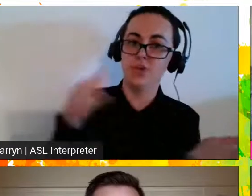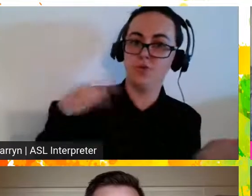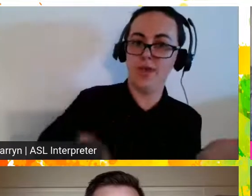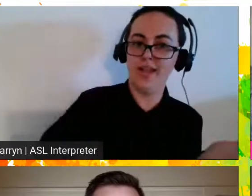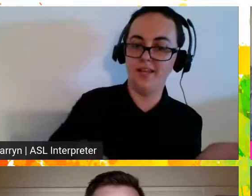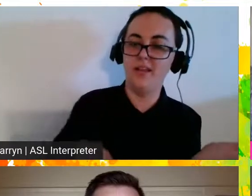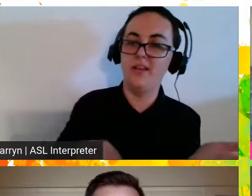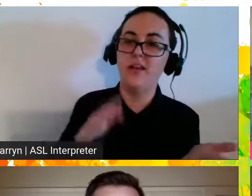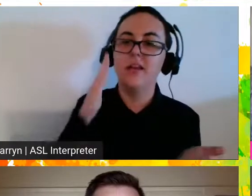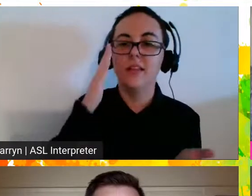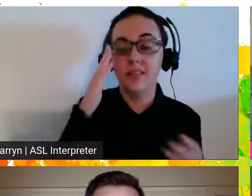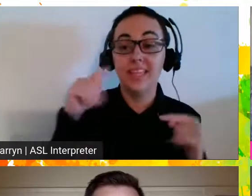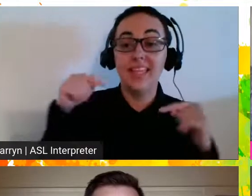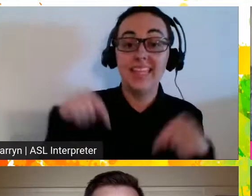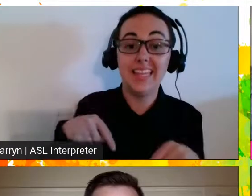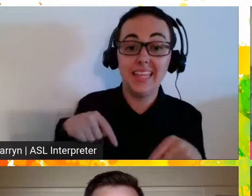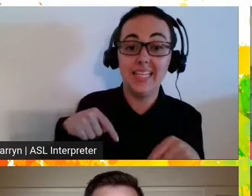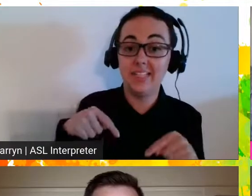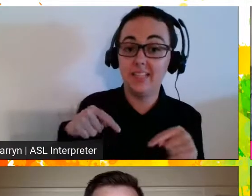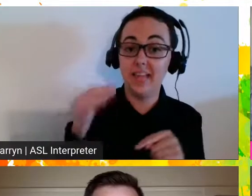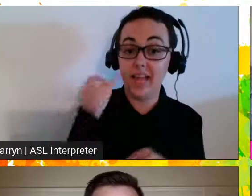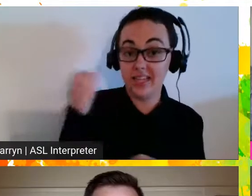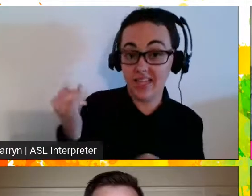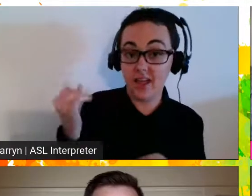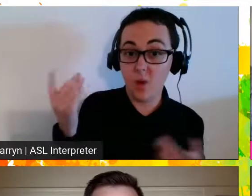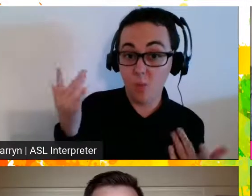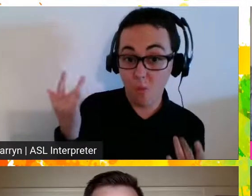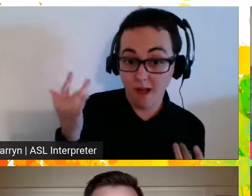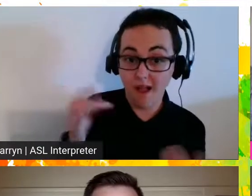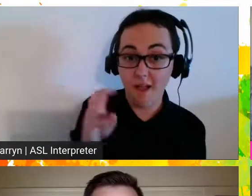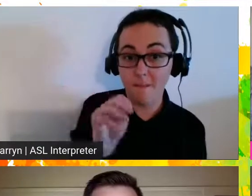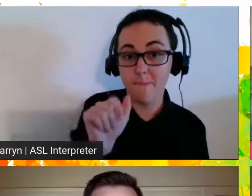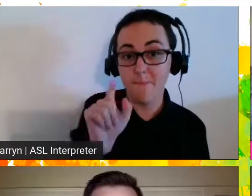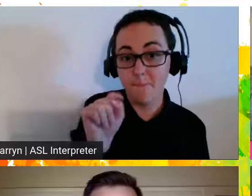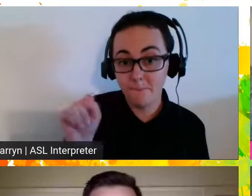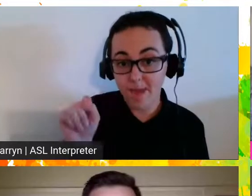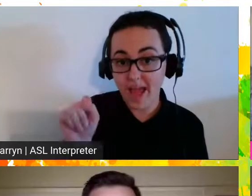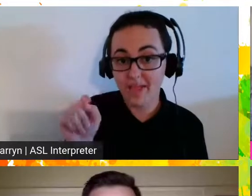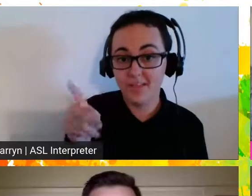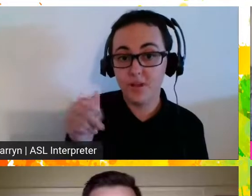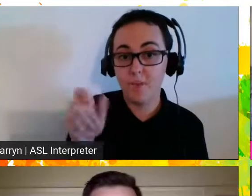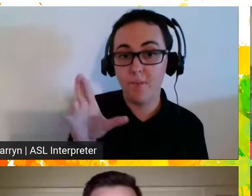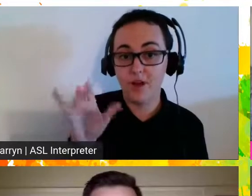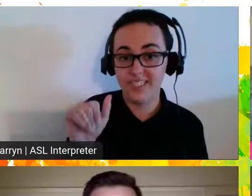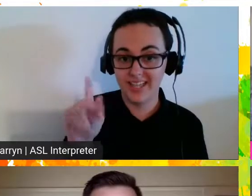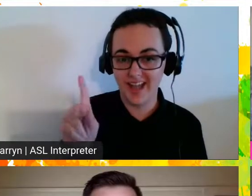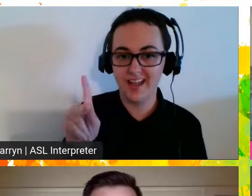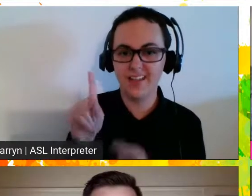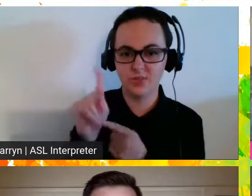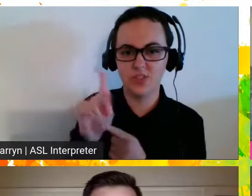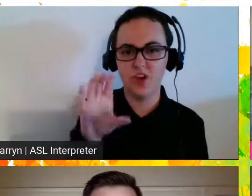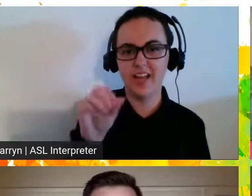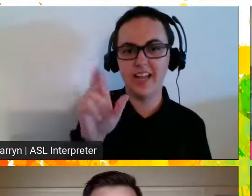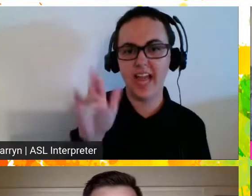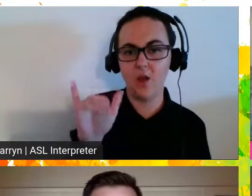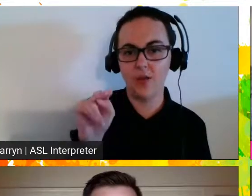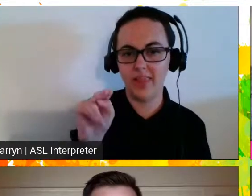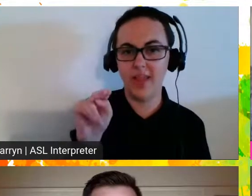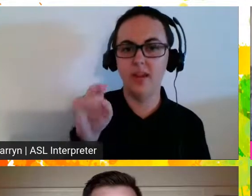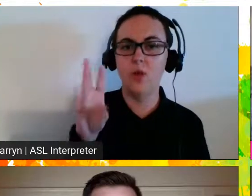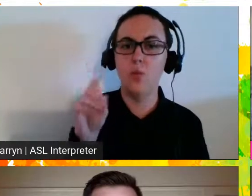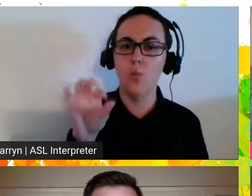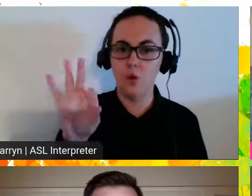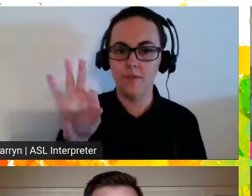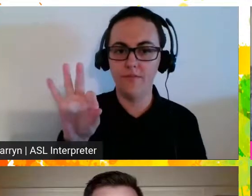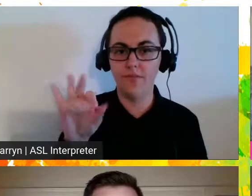about because Matt Parsiak was our Carolyn Wolf intern last summer. And as part of his